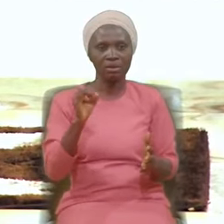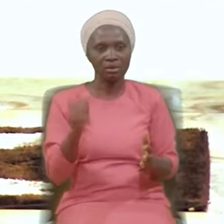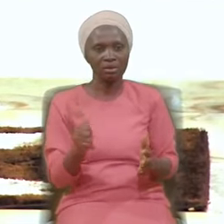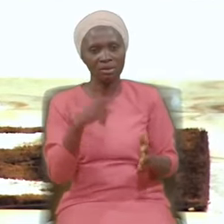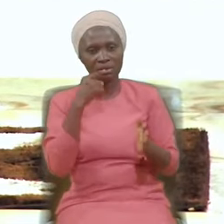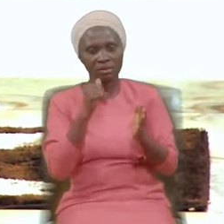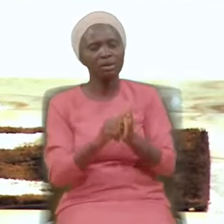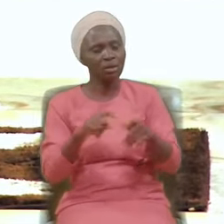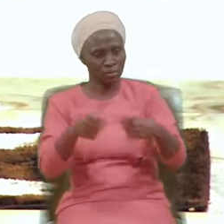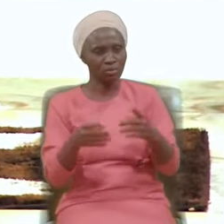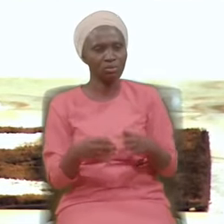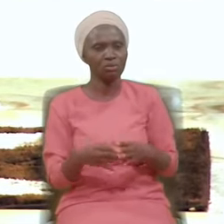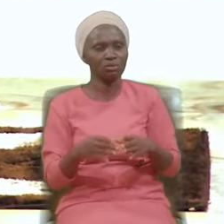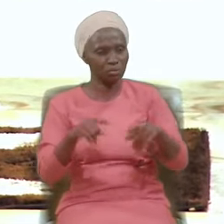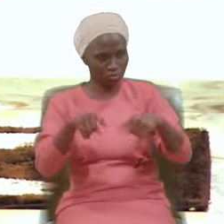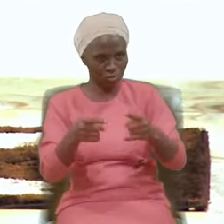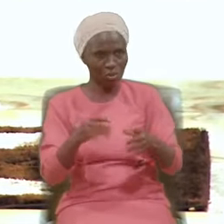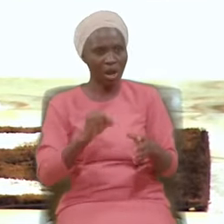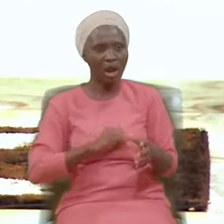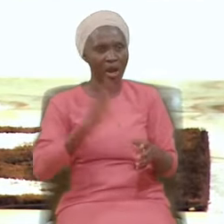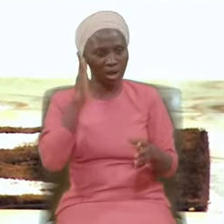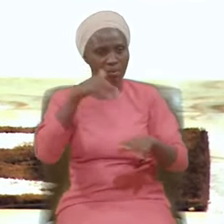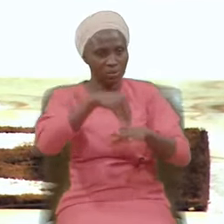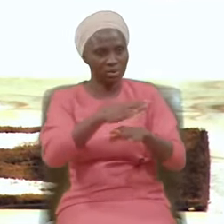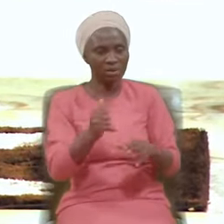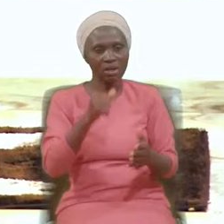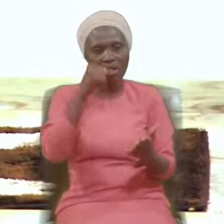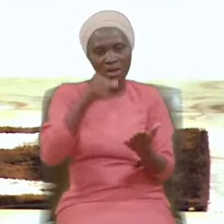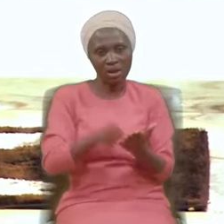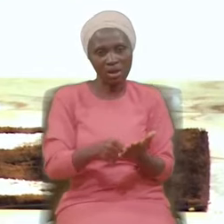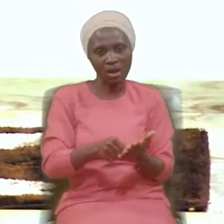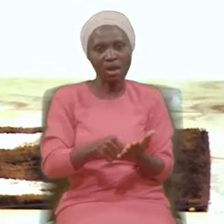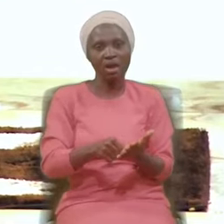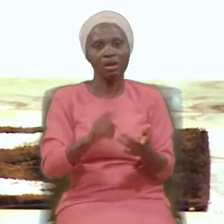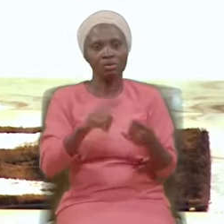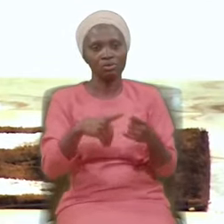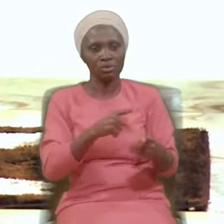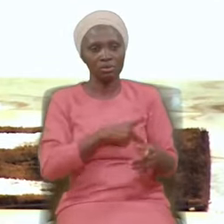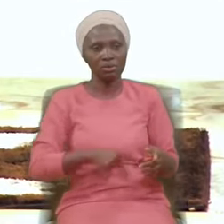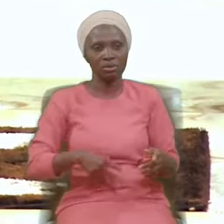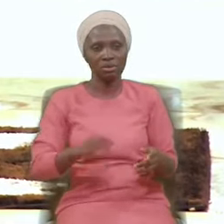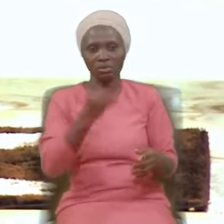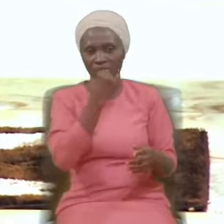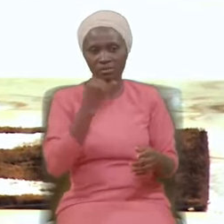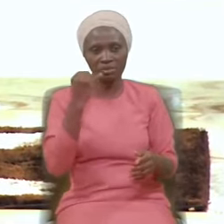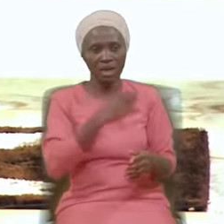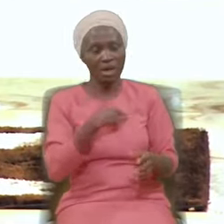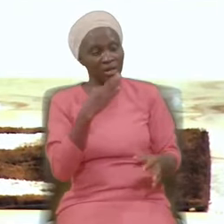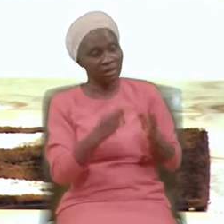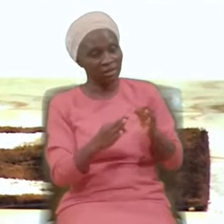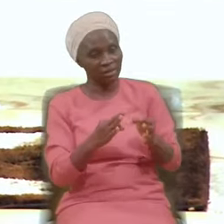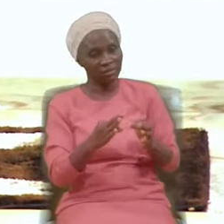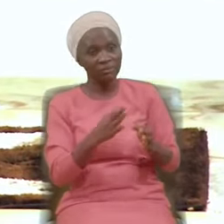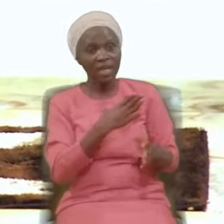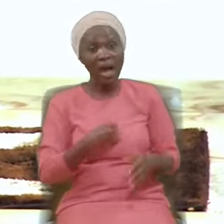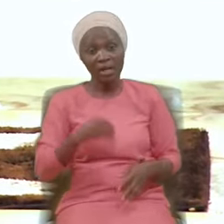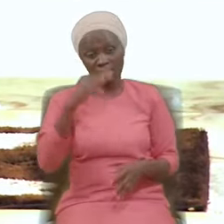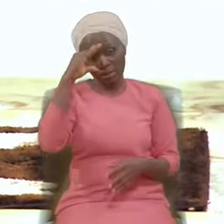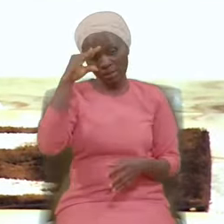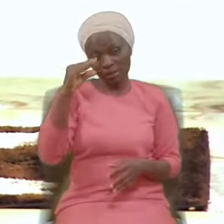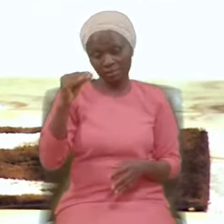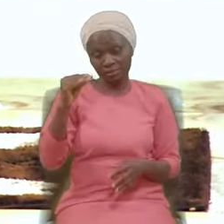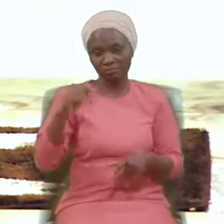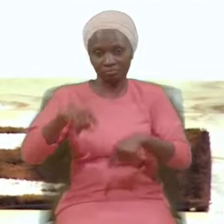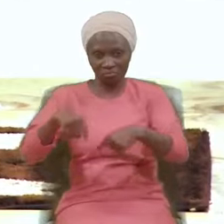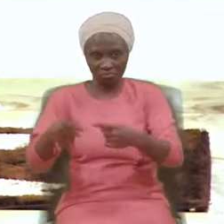Go, I will send a letter unto the king of Israel. And he departed, and he took